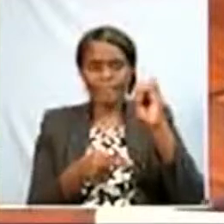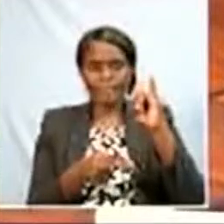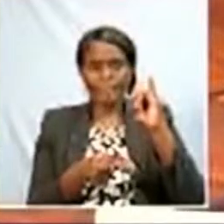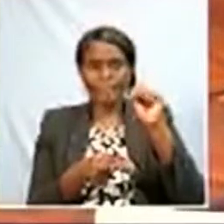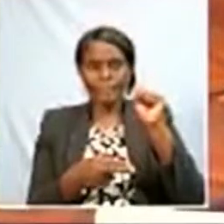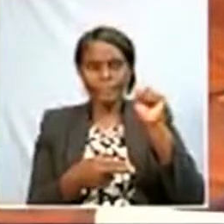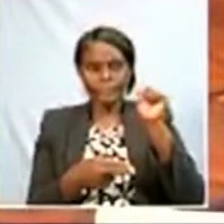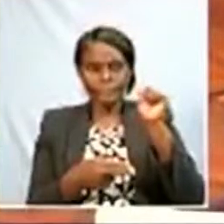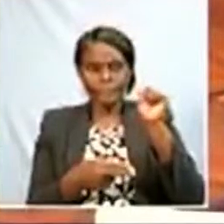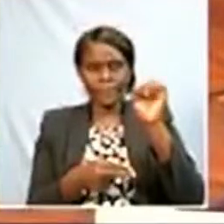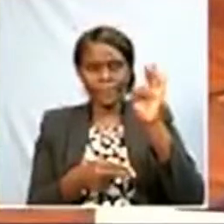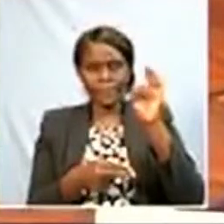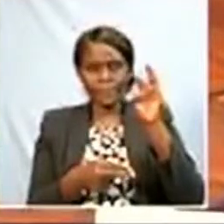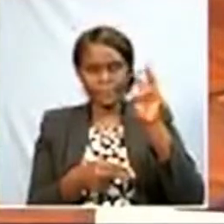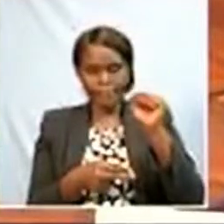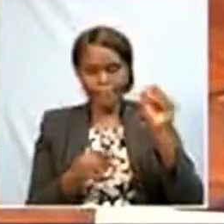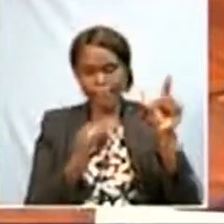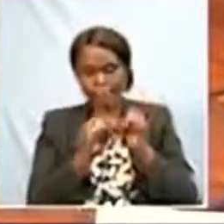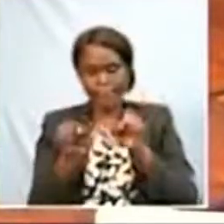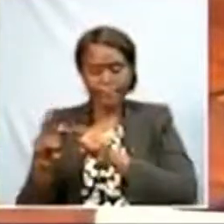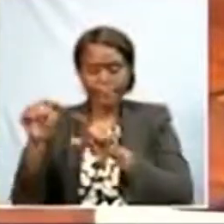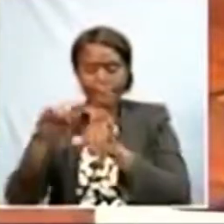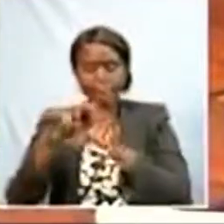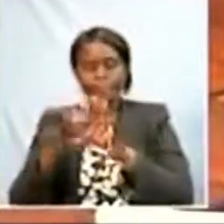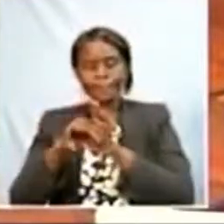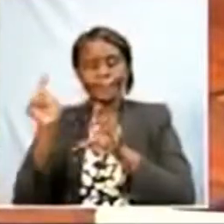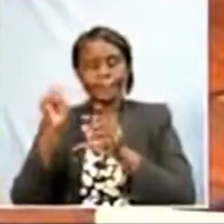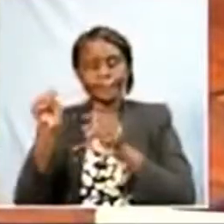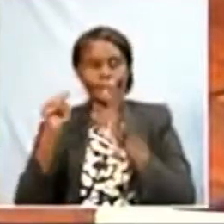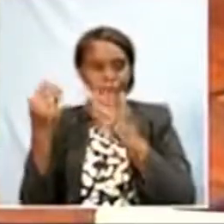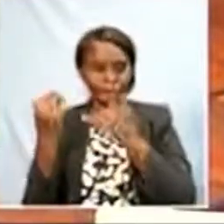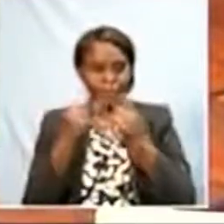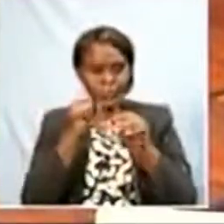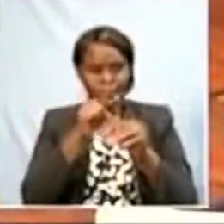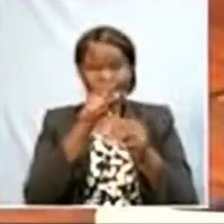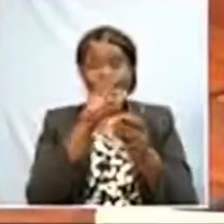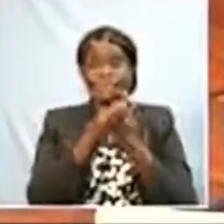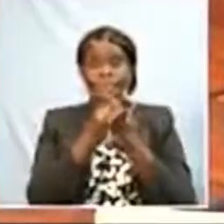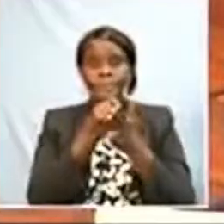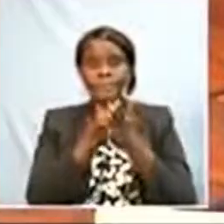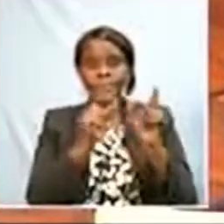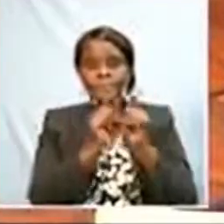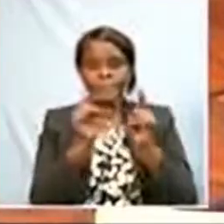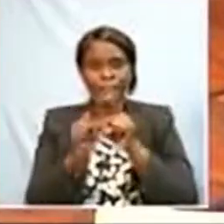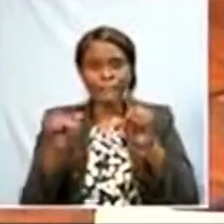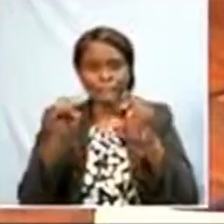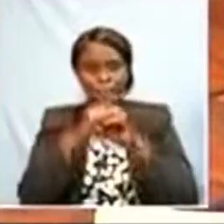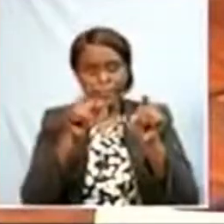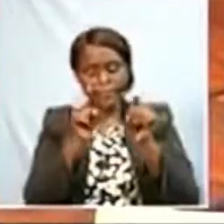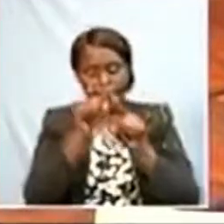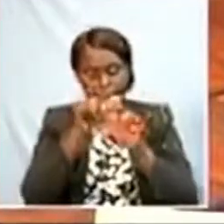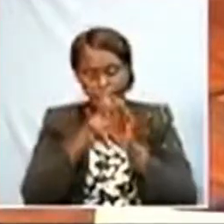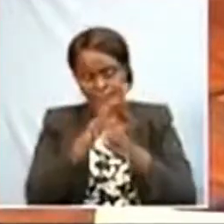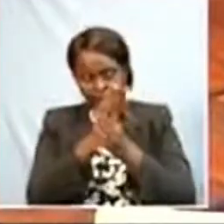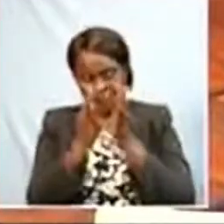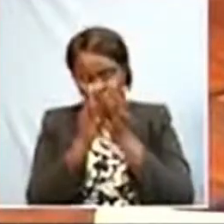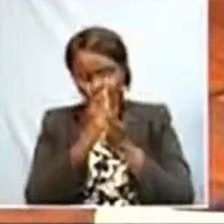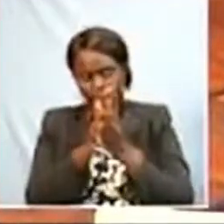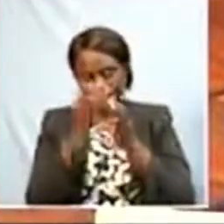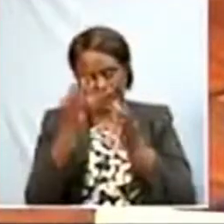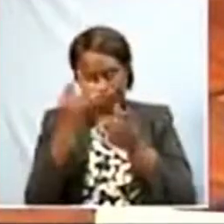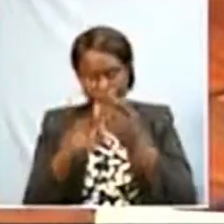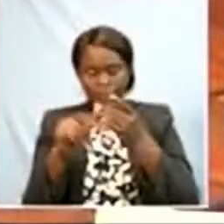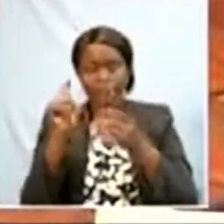also included an ablution block. So this amount also included the construction of